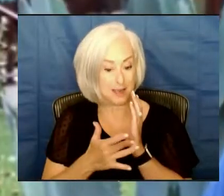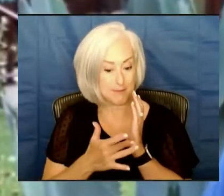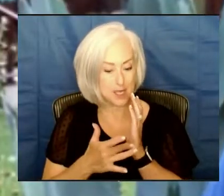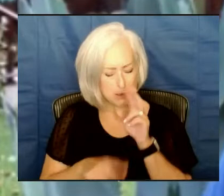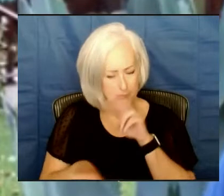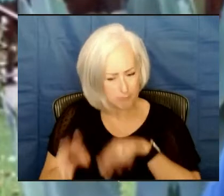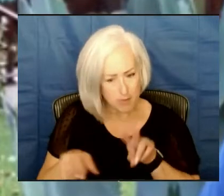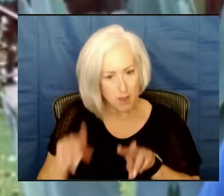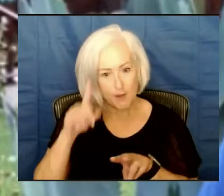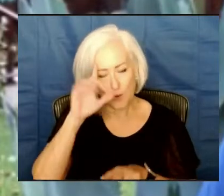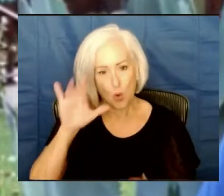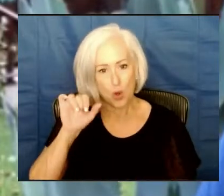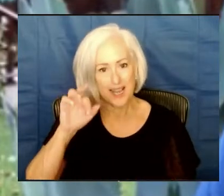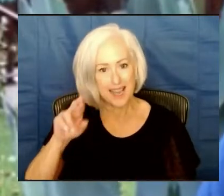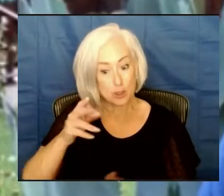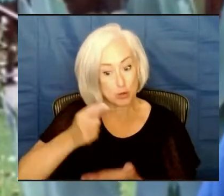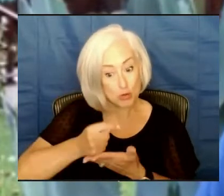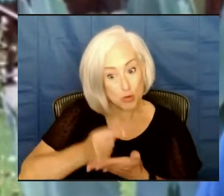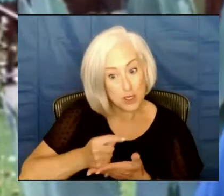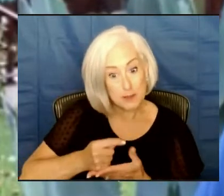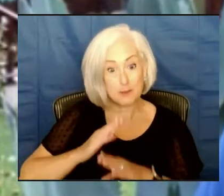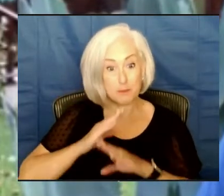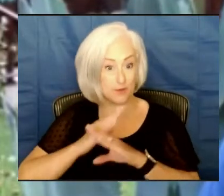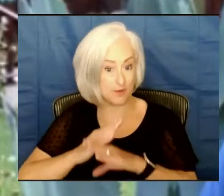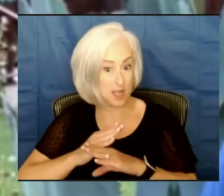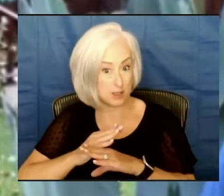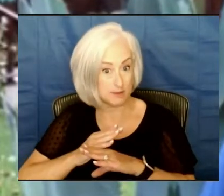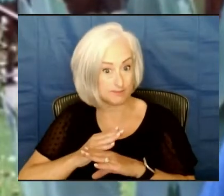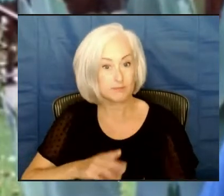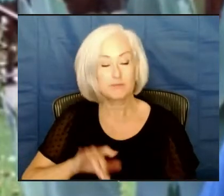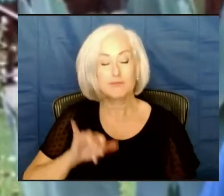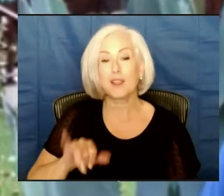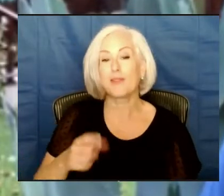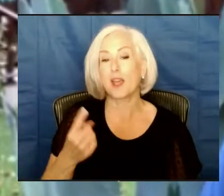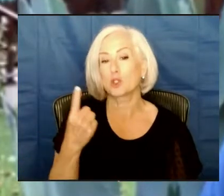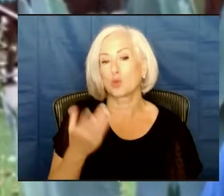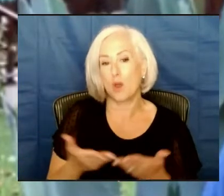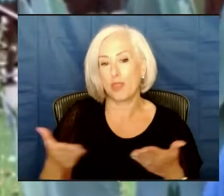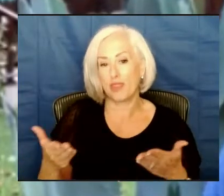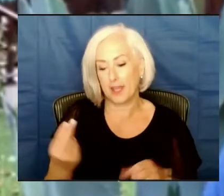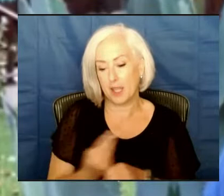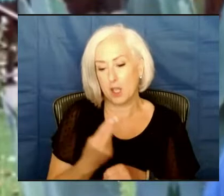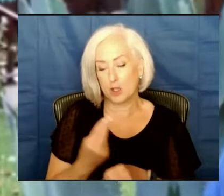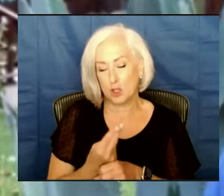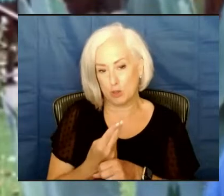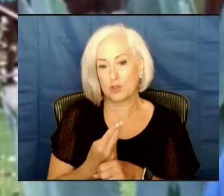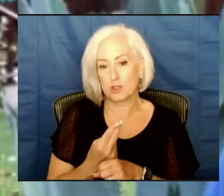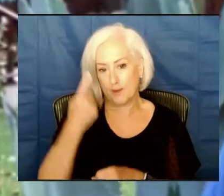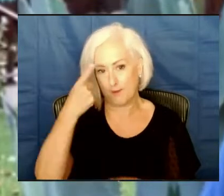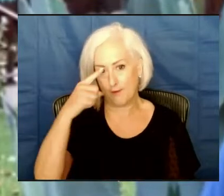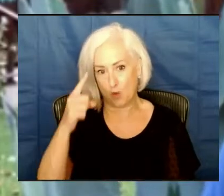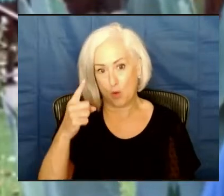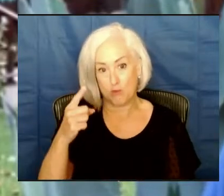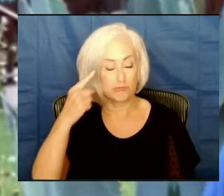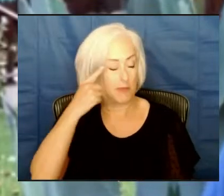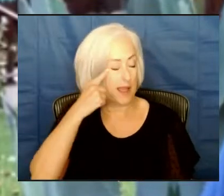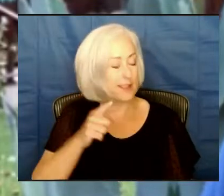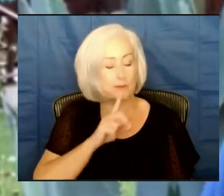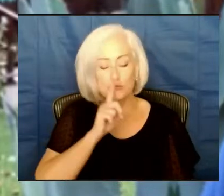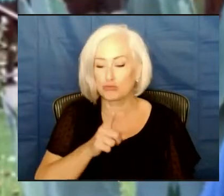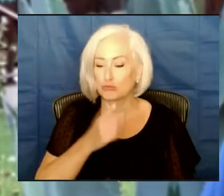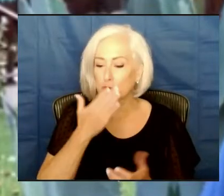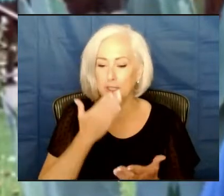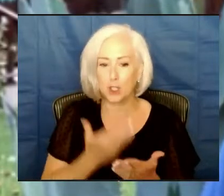treatments and prevention. And so that is one of the realms that they are using this platform. I think it's very good. A very